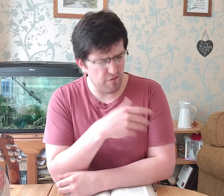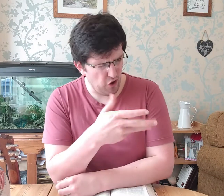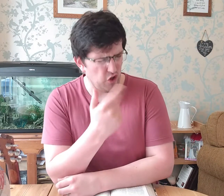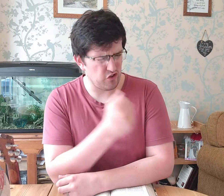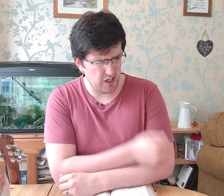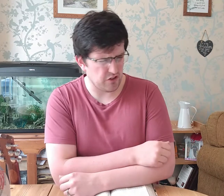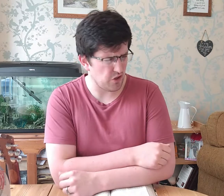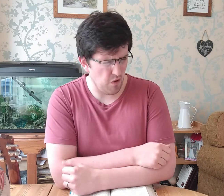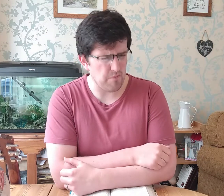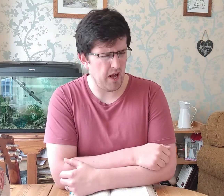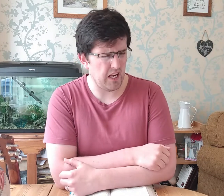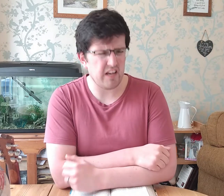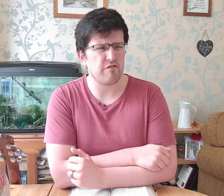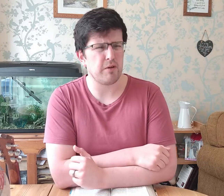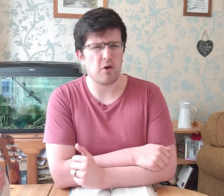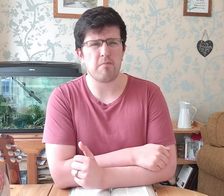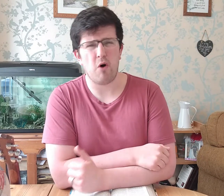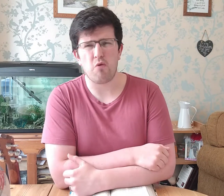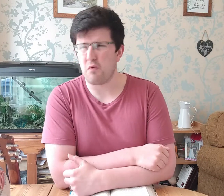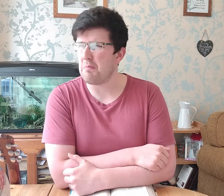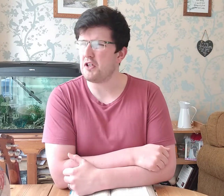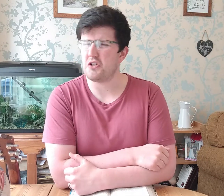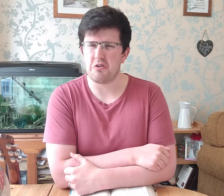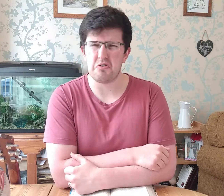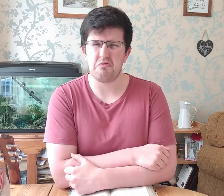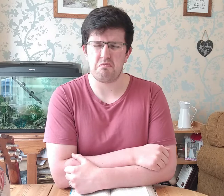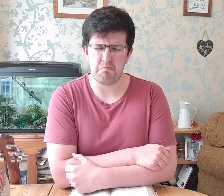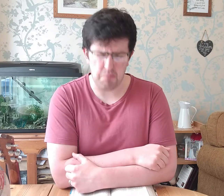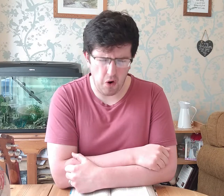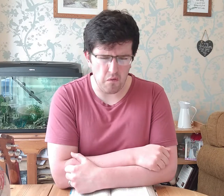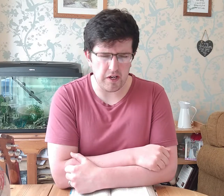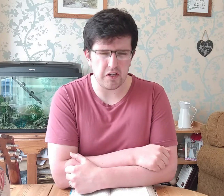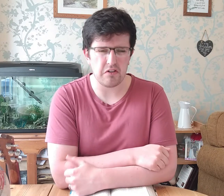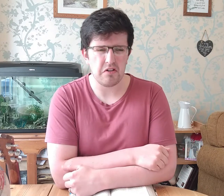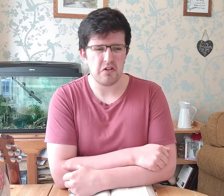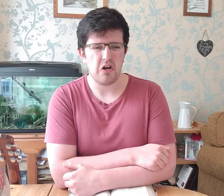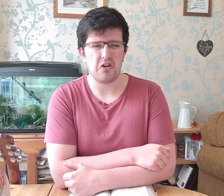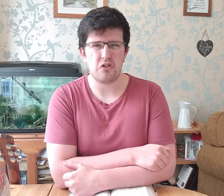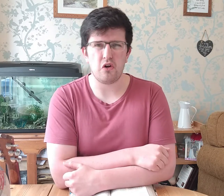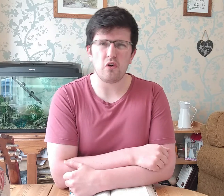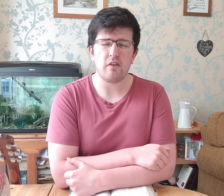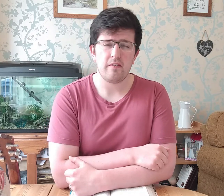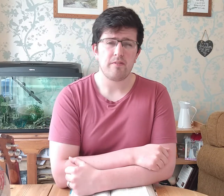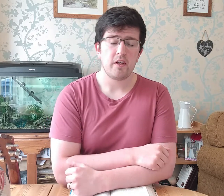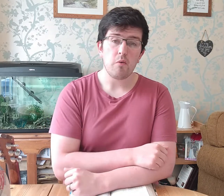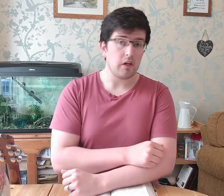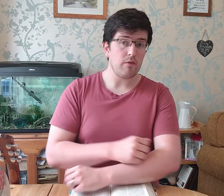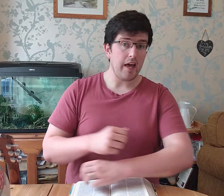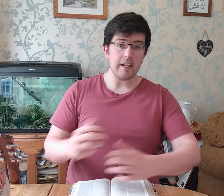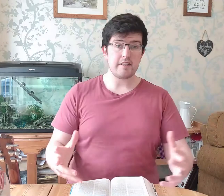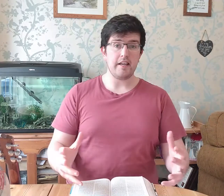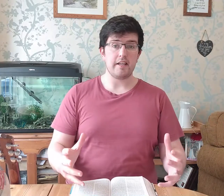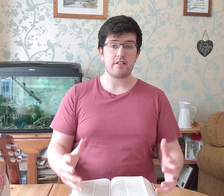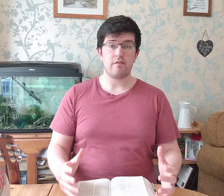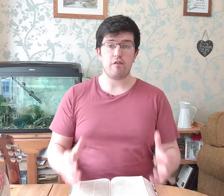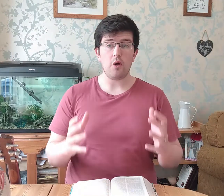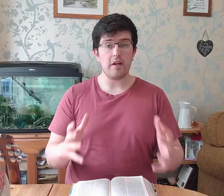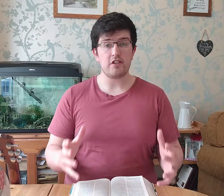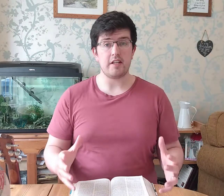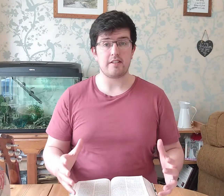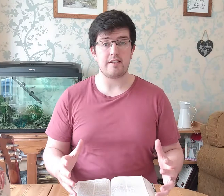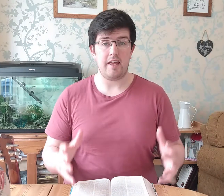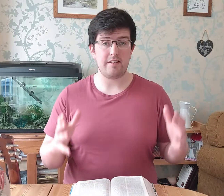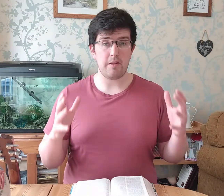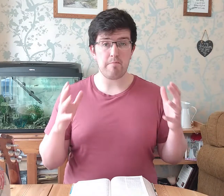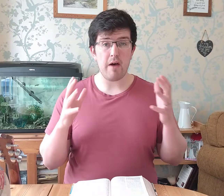if I followed Jesus, won't my life become more rubbish and boring and dull? Well, the reality is,